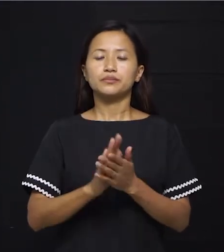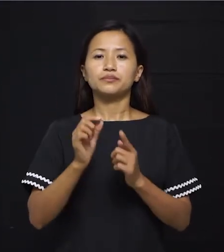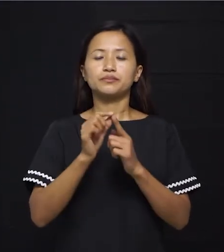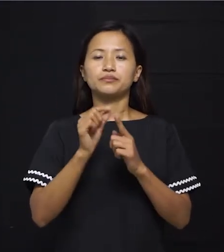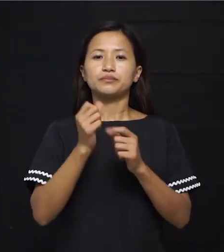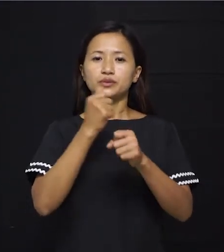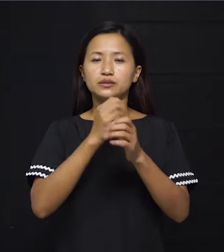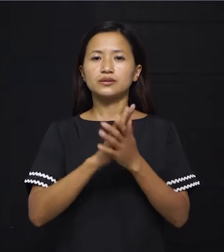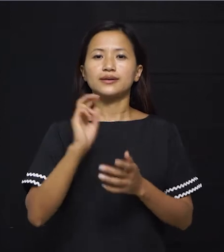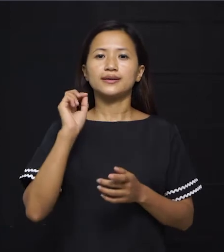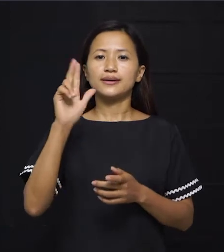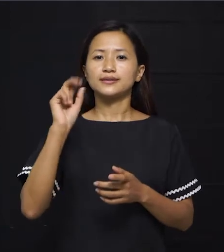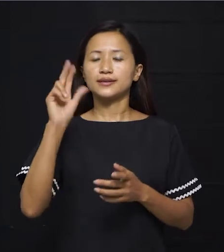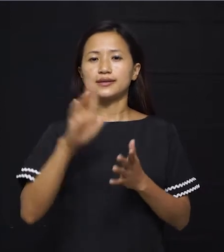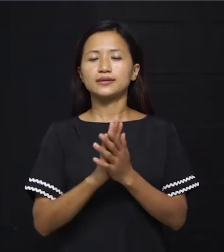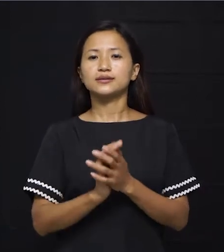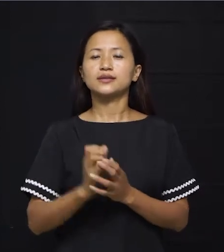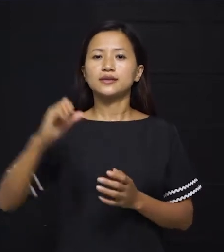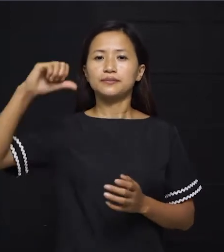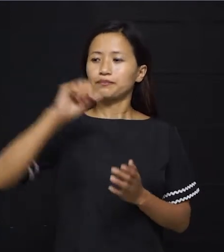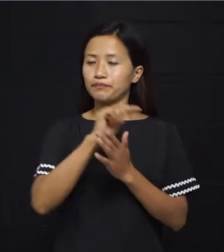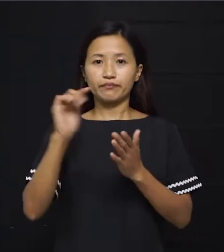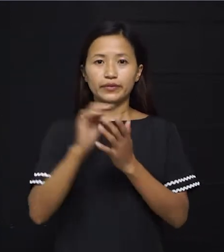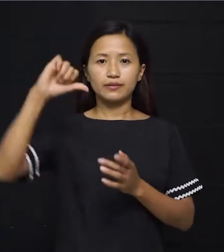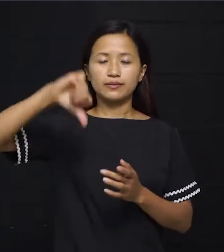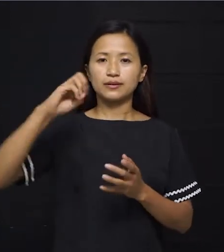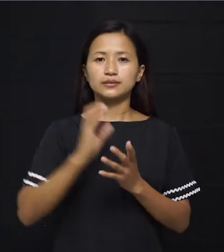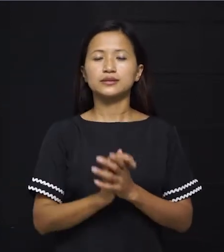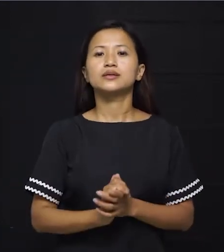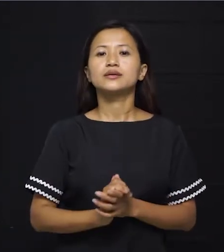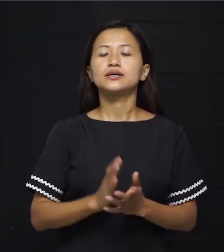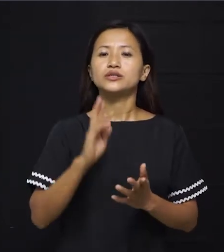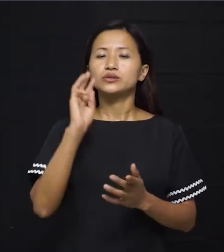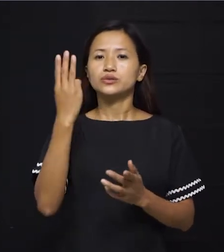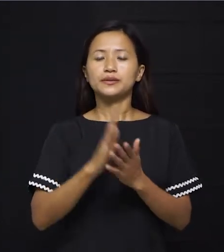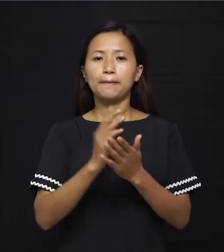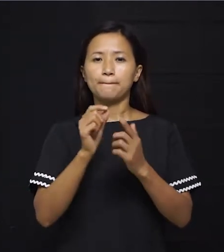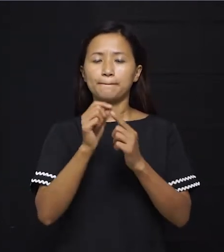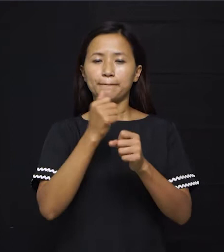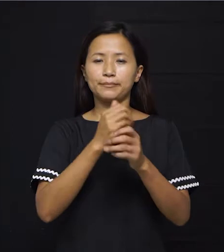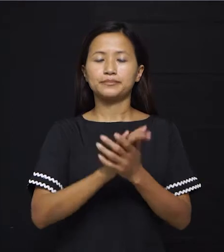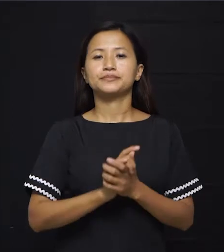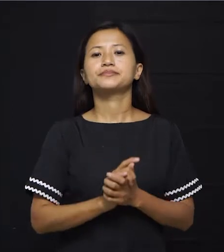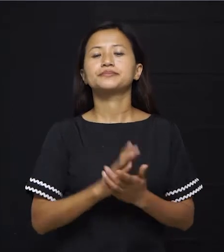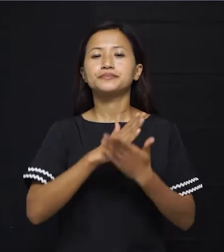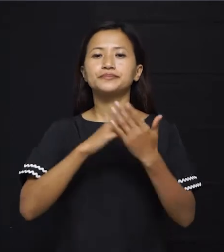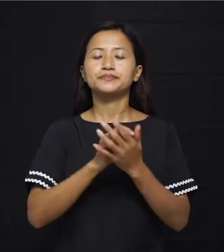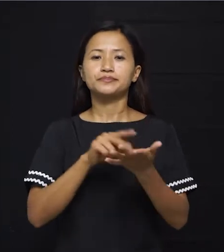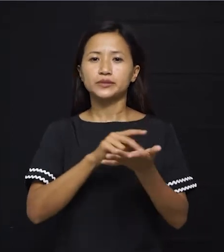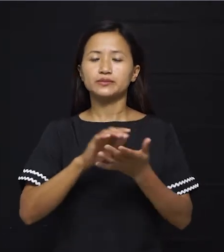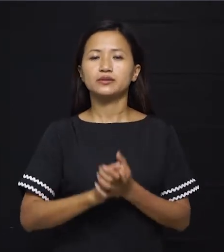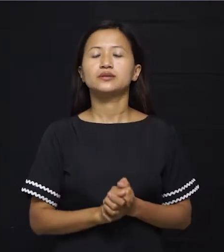number 88 till page number 90, okay? Part 3 occupies 3 pages, 88 till 90,